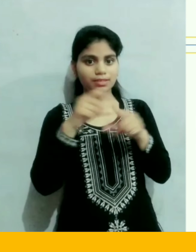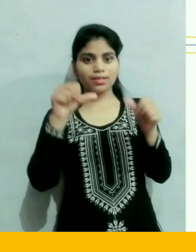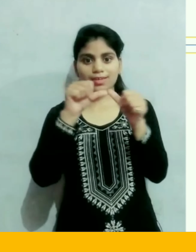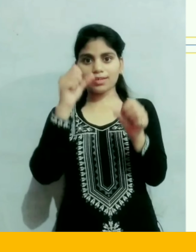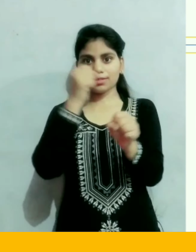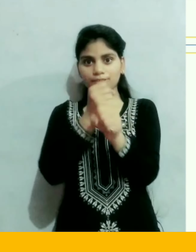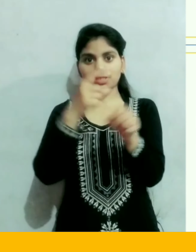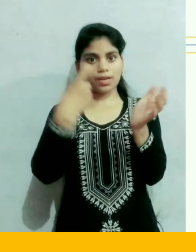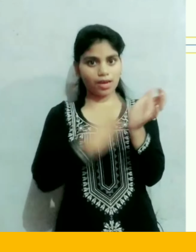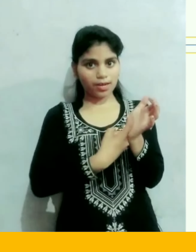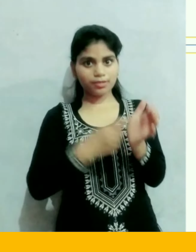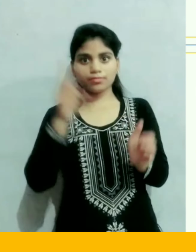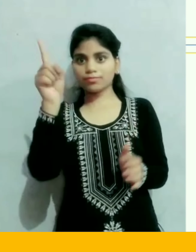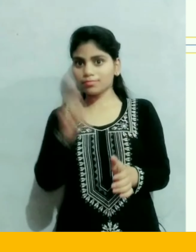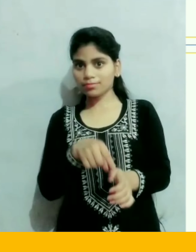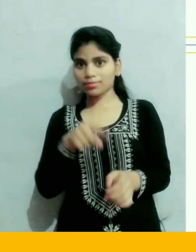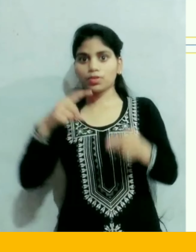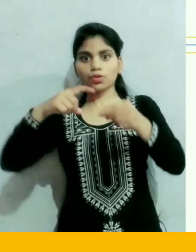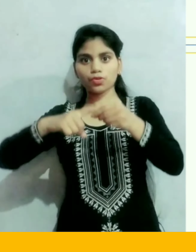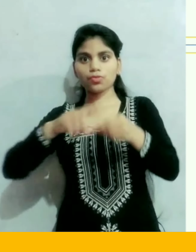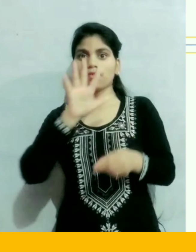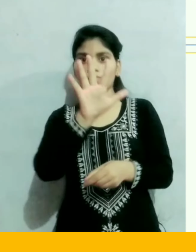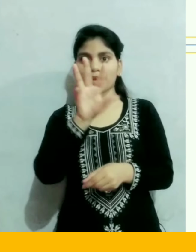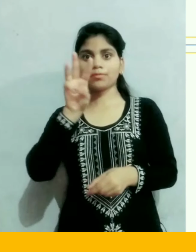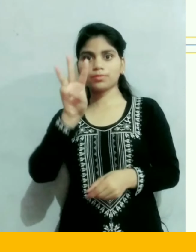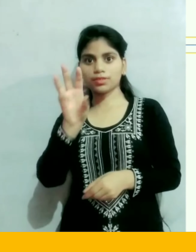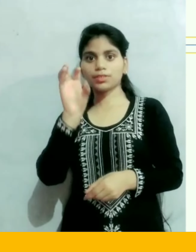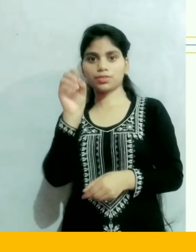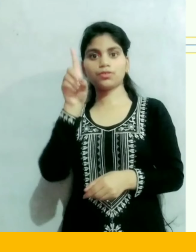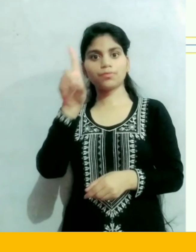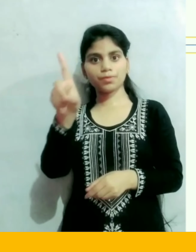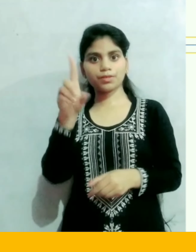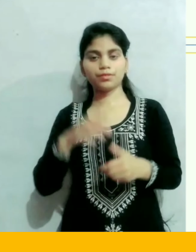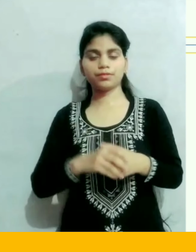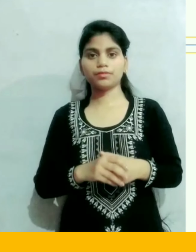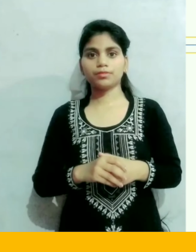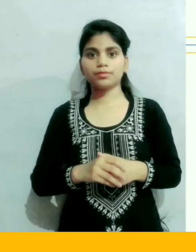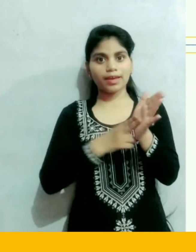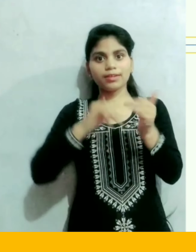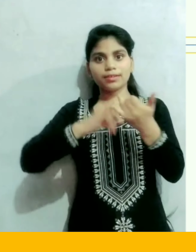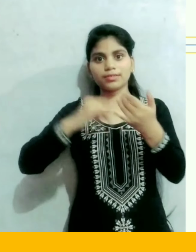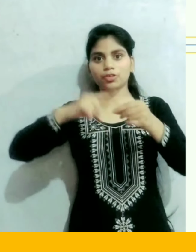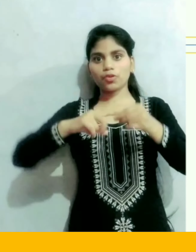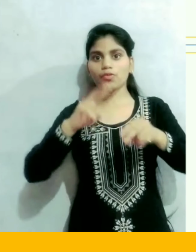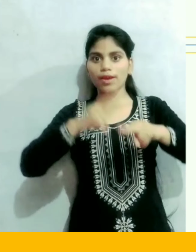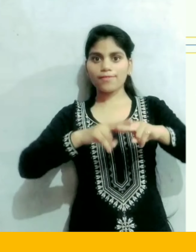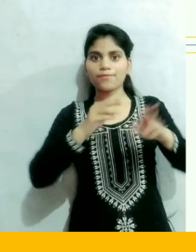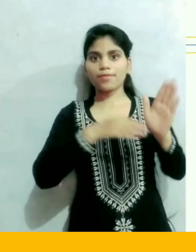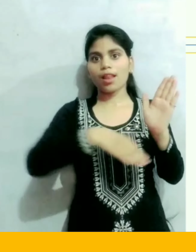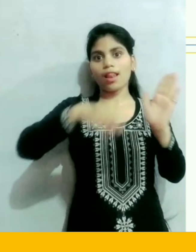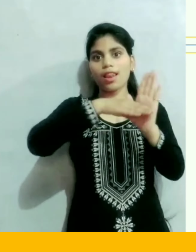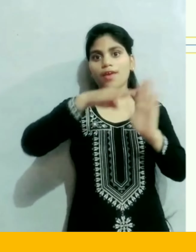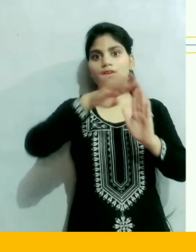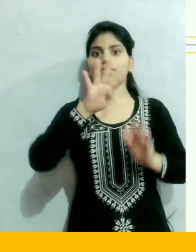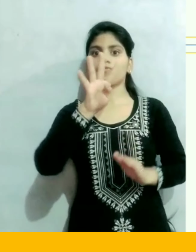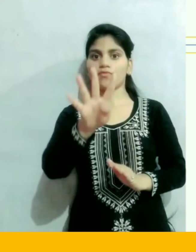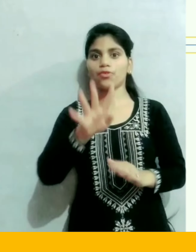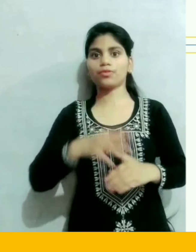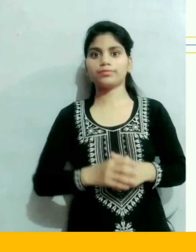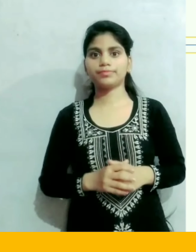Reference ID AGR slash Q5301. NSQF level 4.